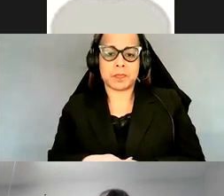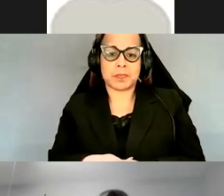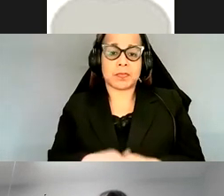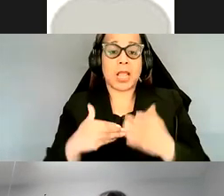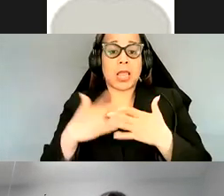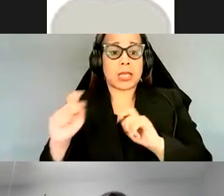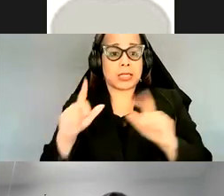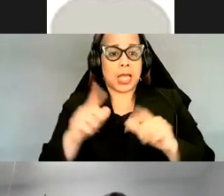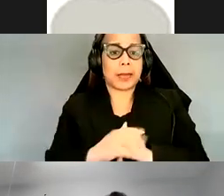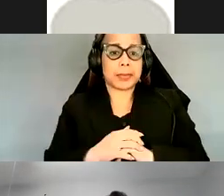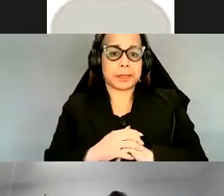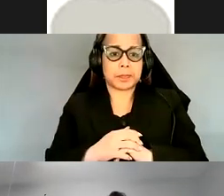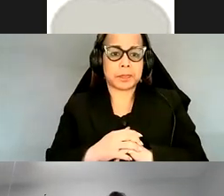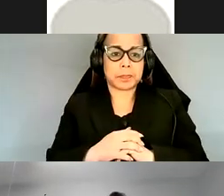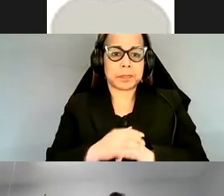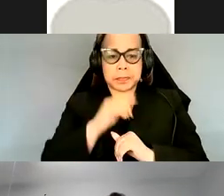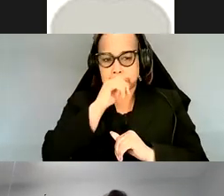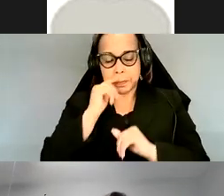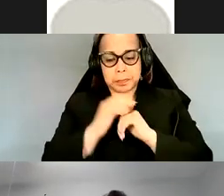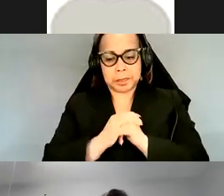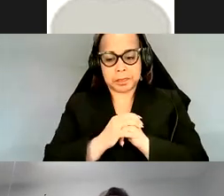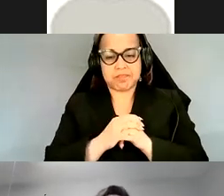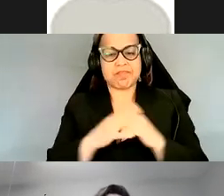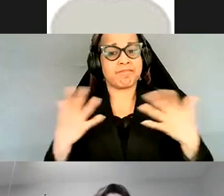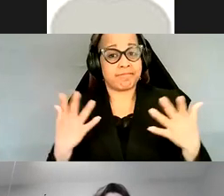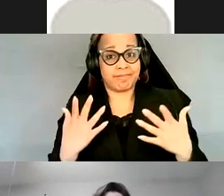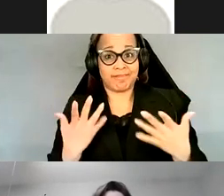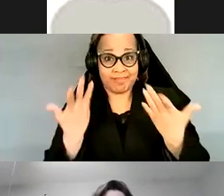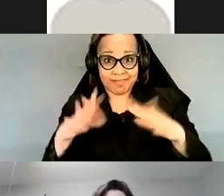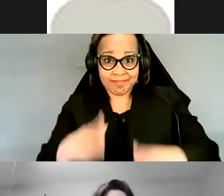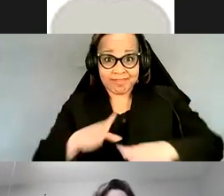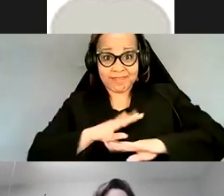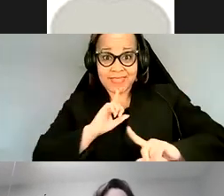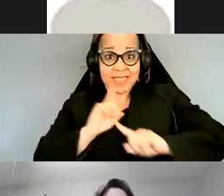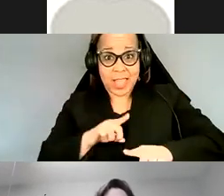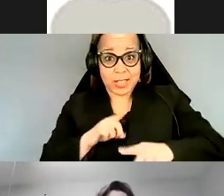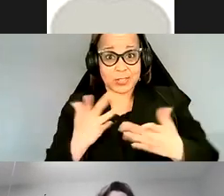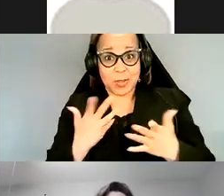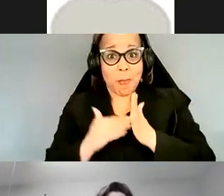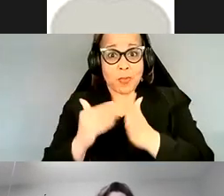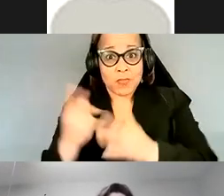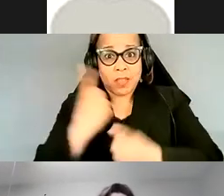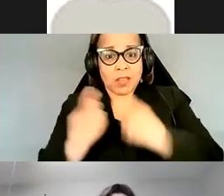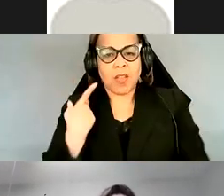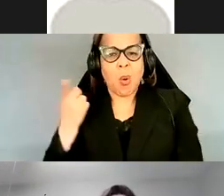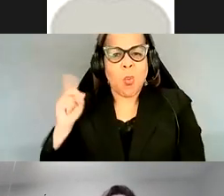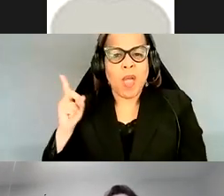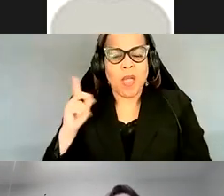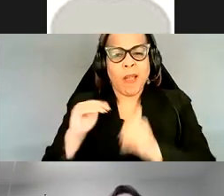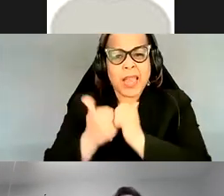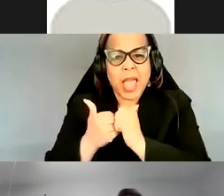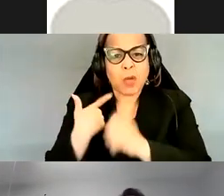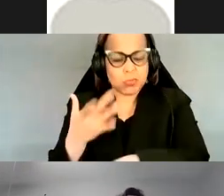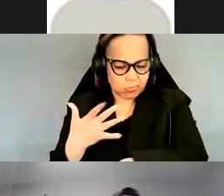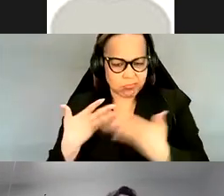slide. So that doesn't answer the question that we get most often, though, which is where and how do I get the vaccine?